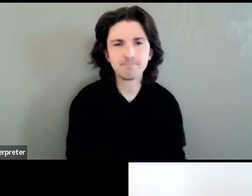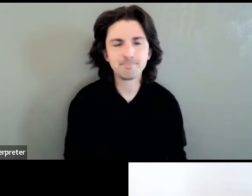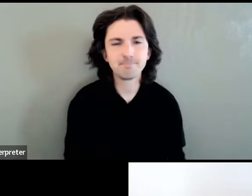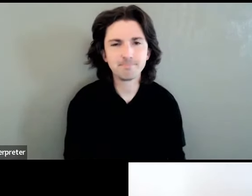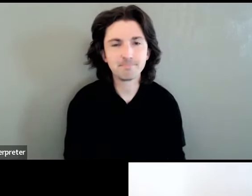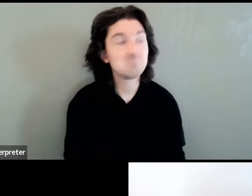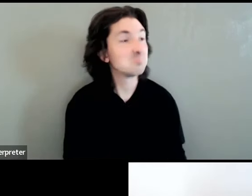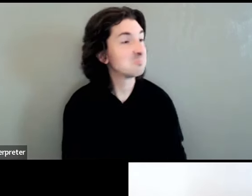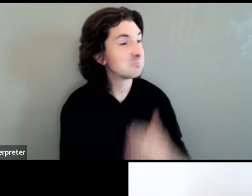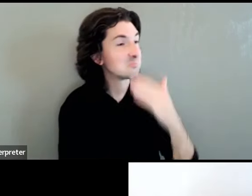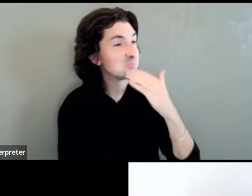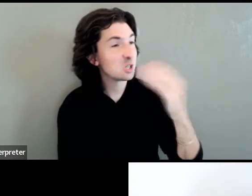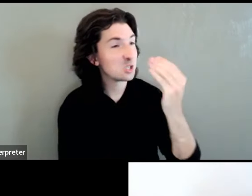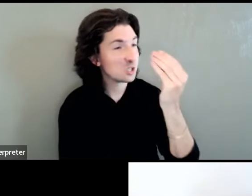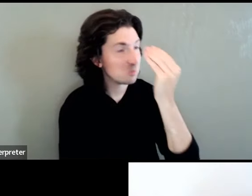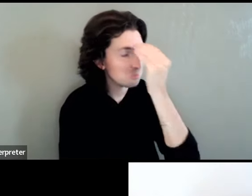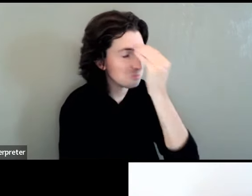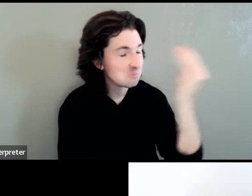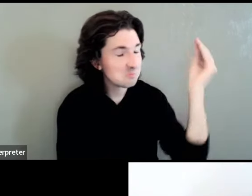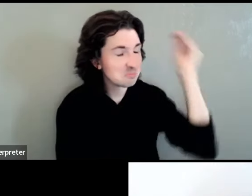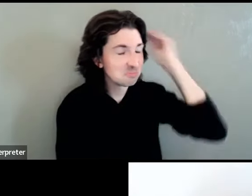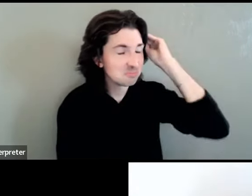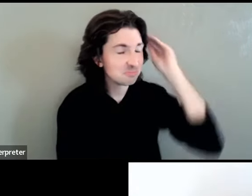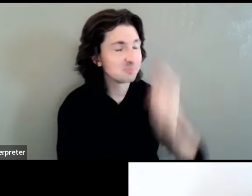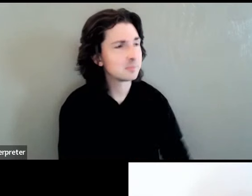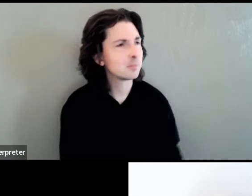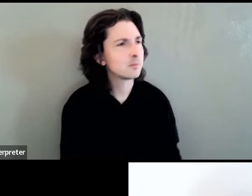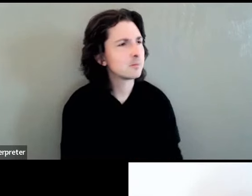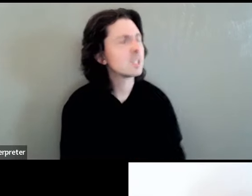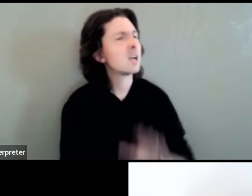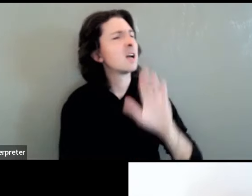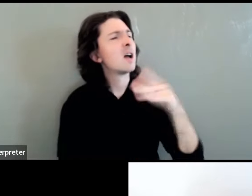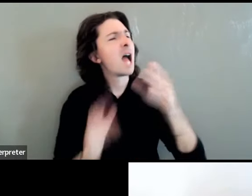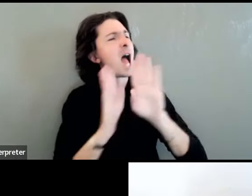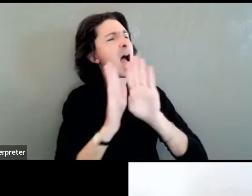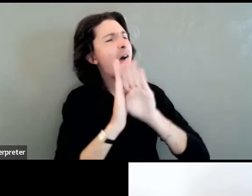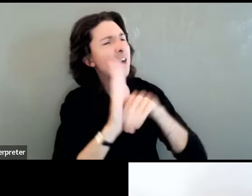to what you just mentioned about, half-hourly